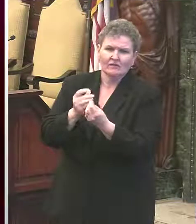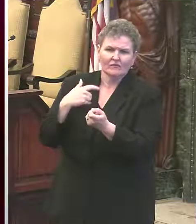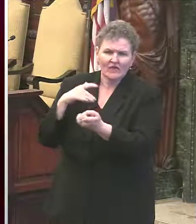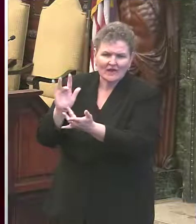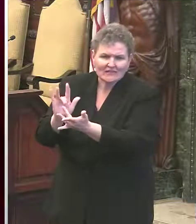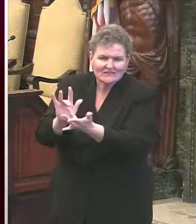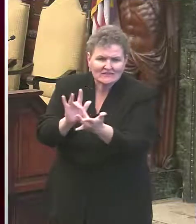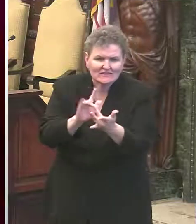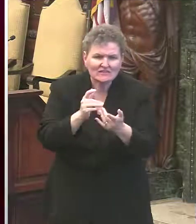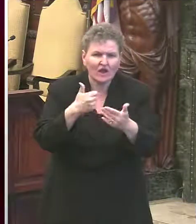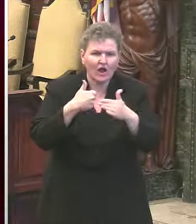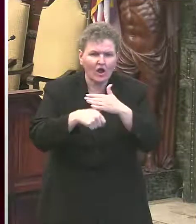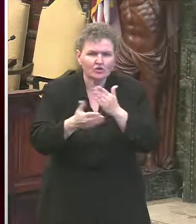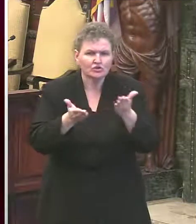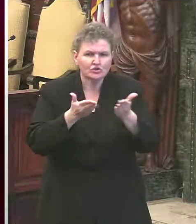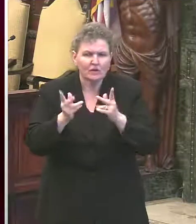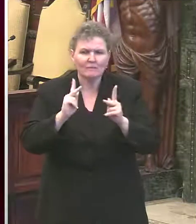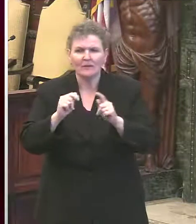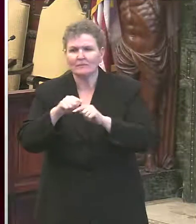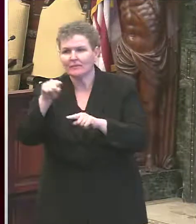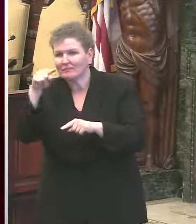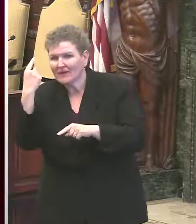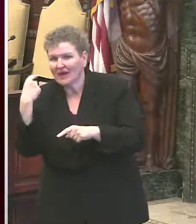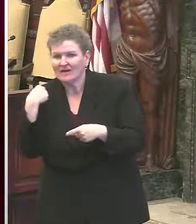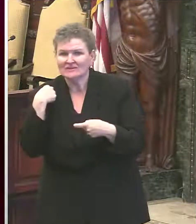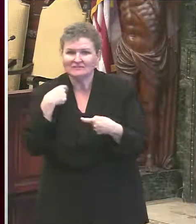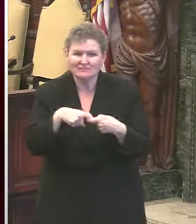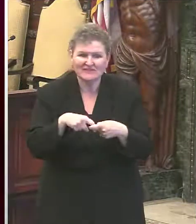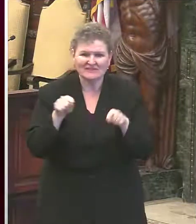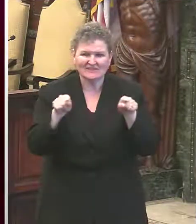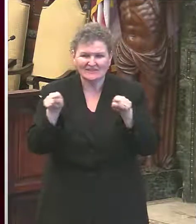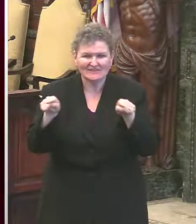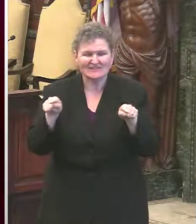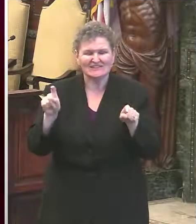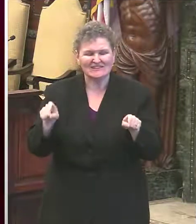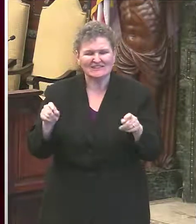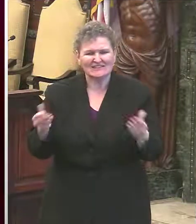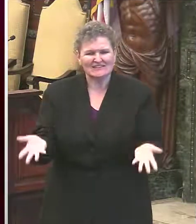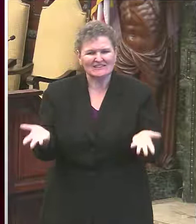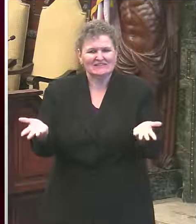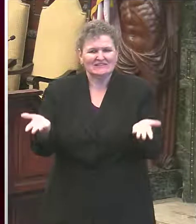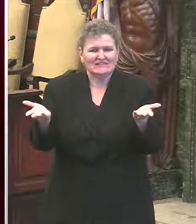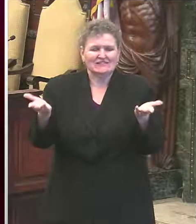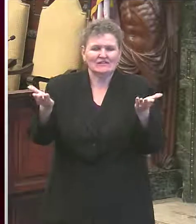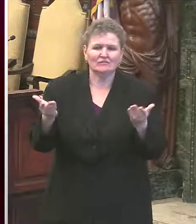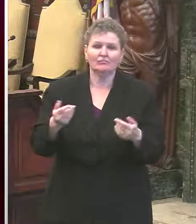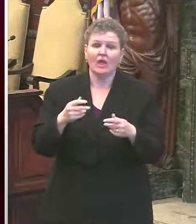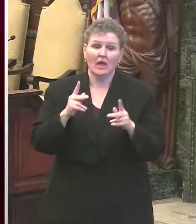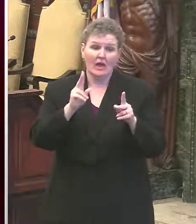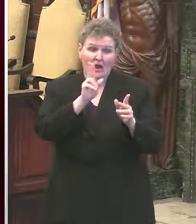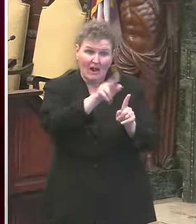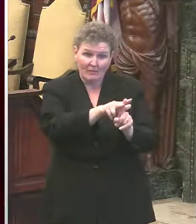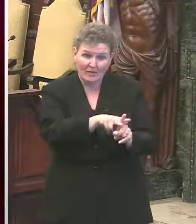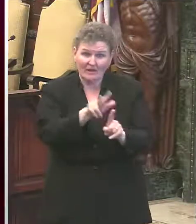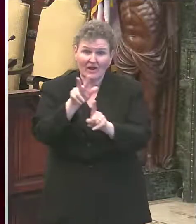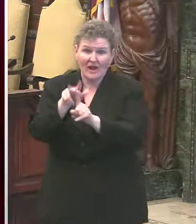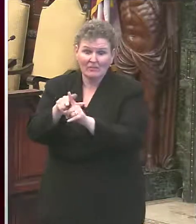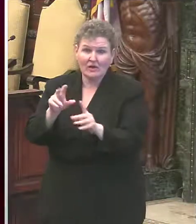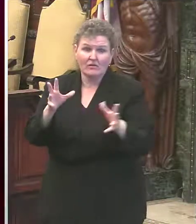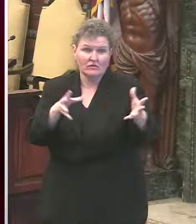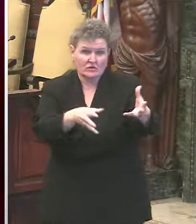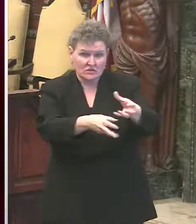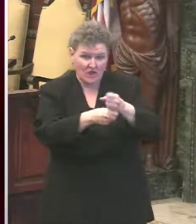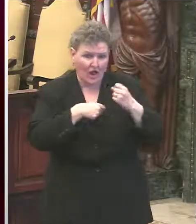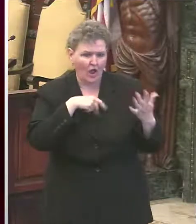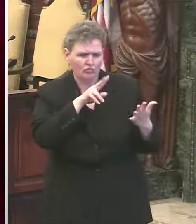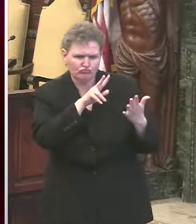particularly African American, Latino, and we received applications. We're reviewing those applications. Don't have any to announce